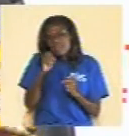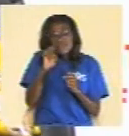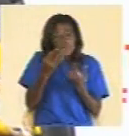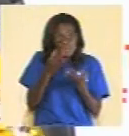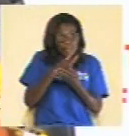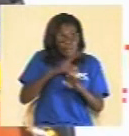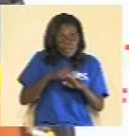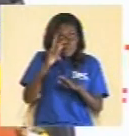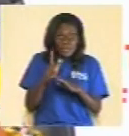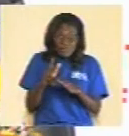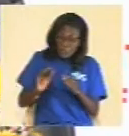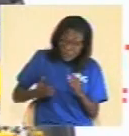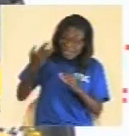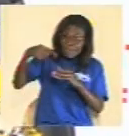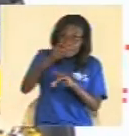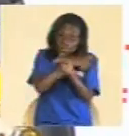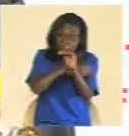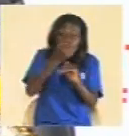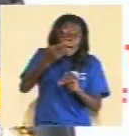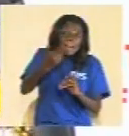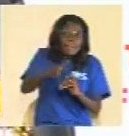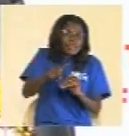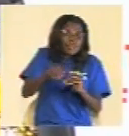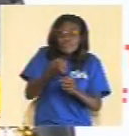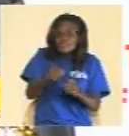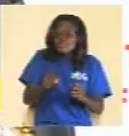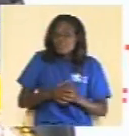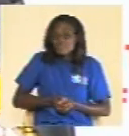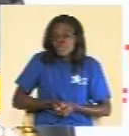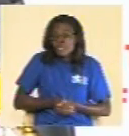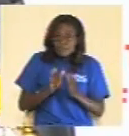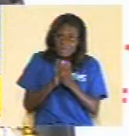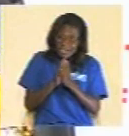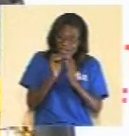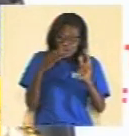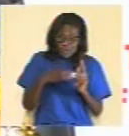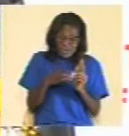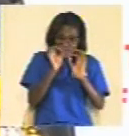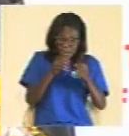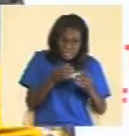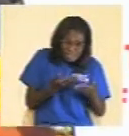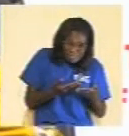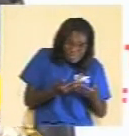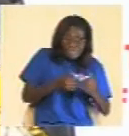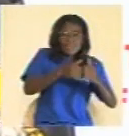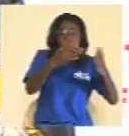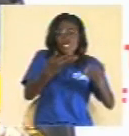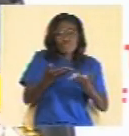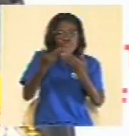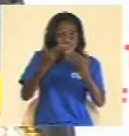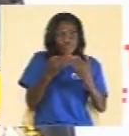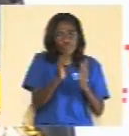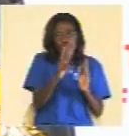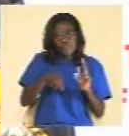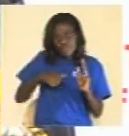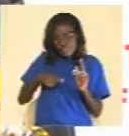which is better. Because then, the patient has to take about 3 medications per any given time, and they have to take it for a very long